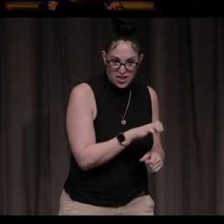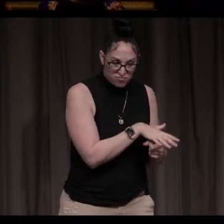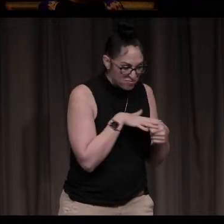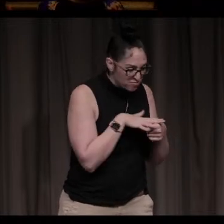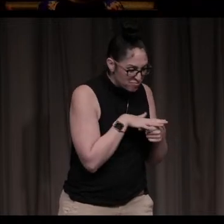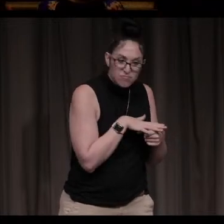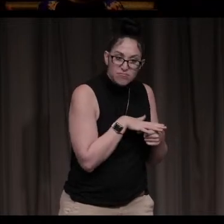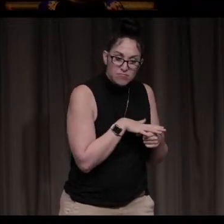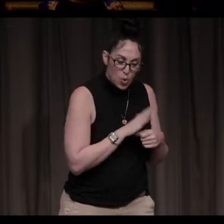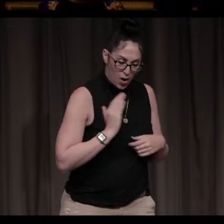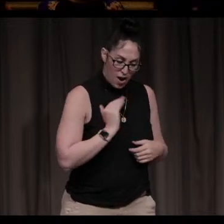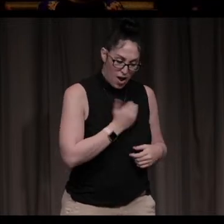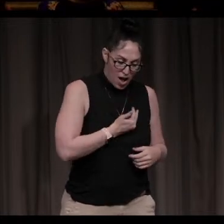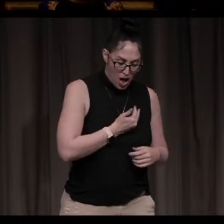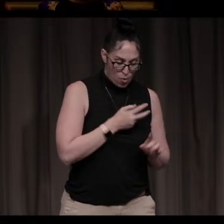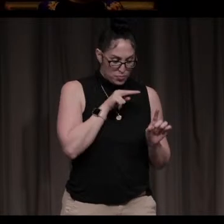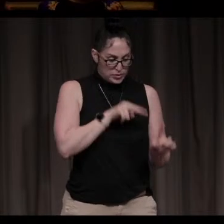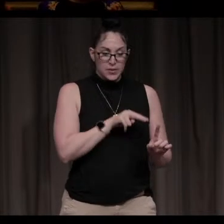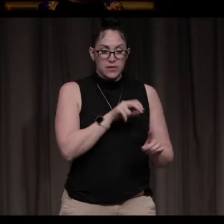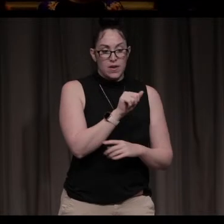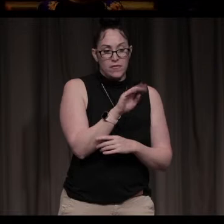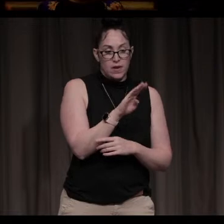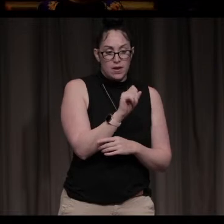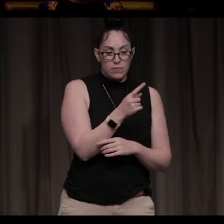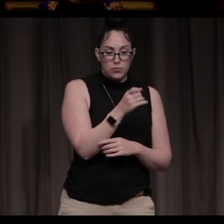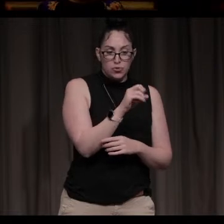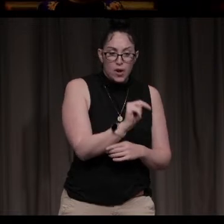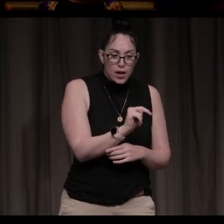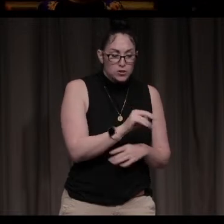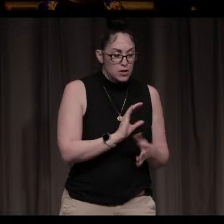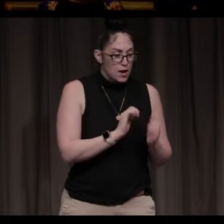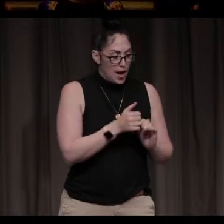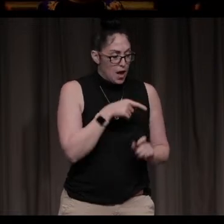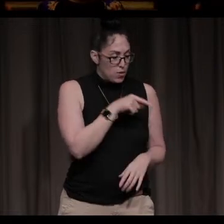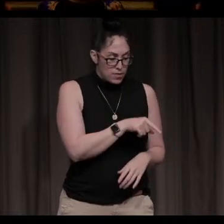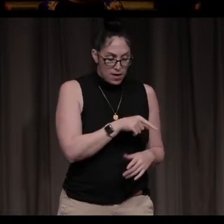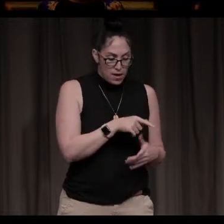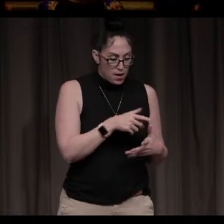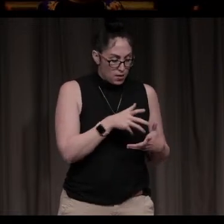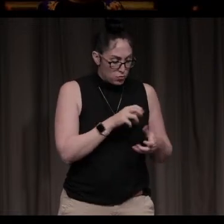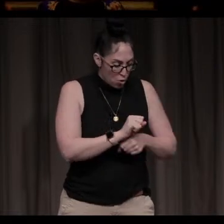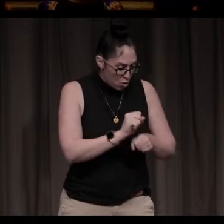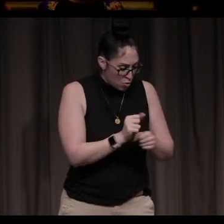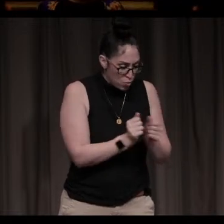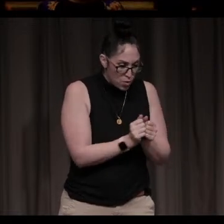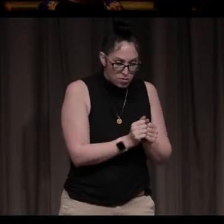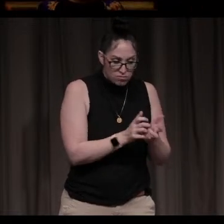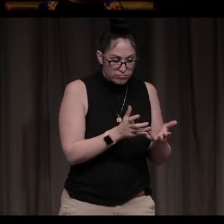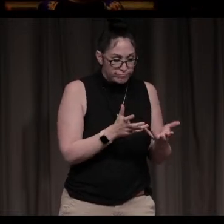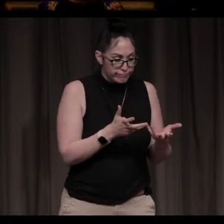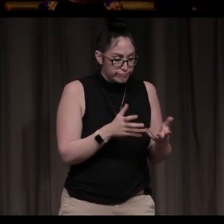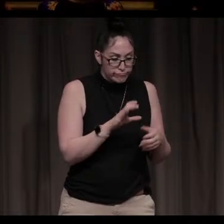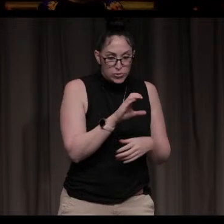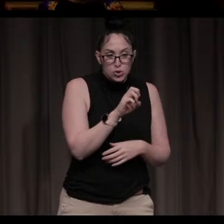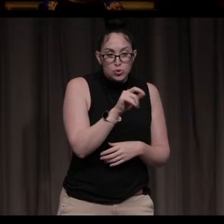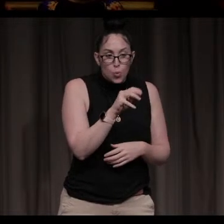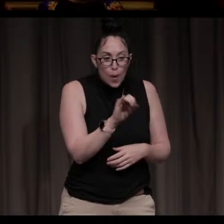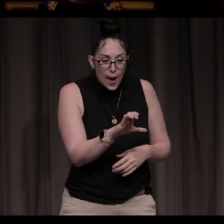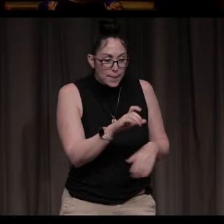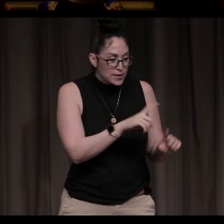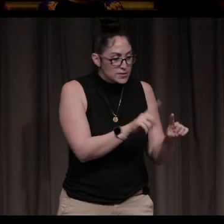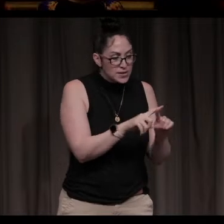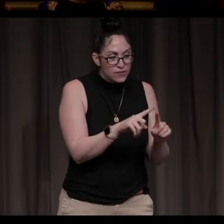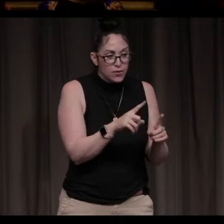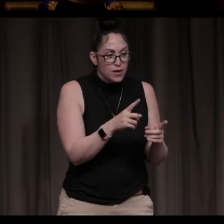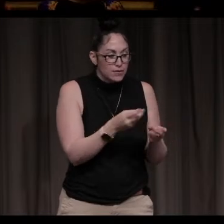of abstraction, or how they apply it to their ceramics or their textiles? It wasn't something that was taught. It